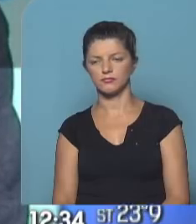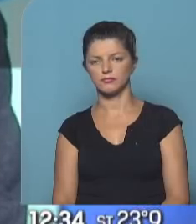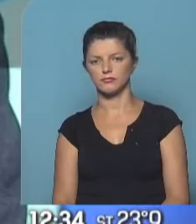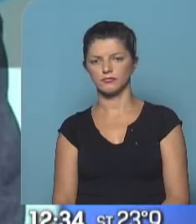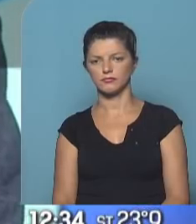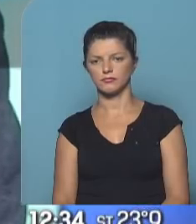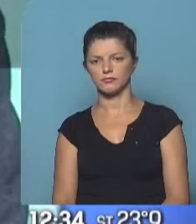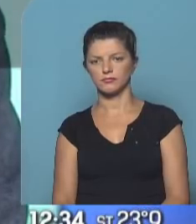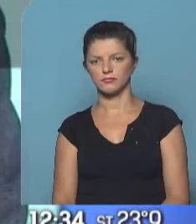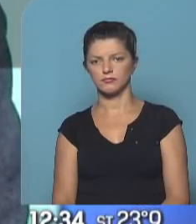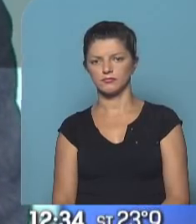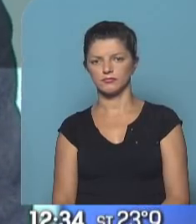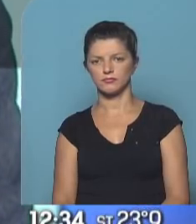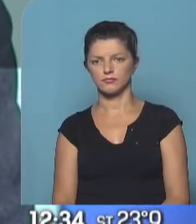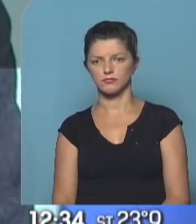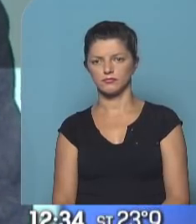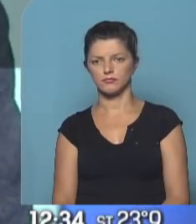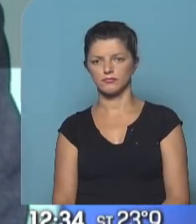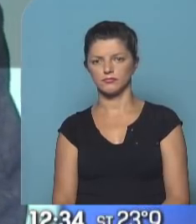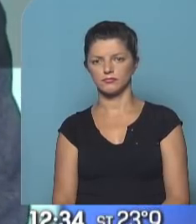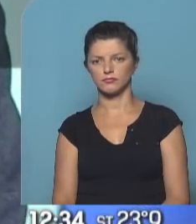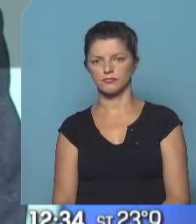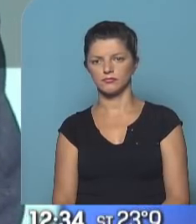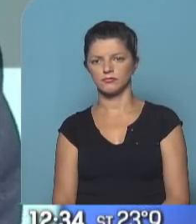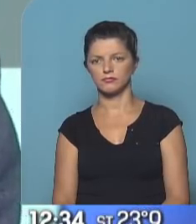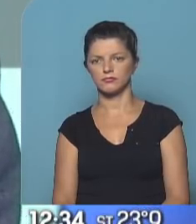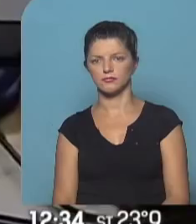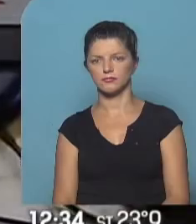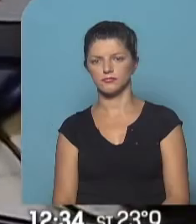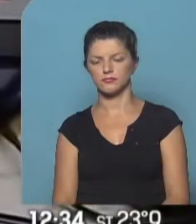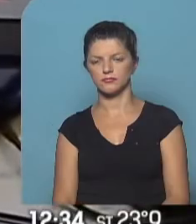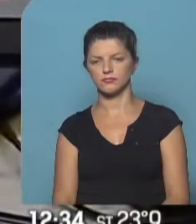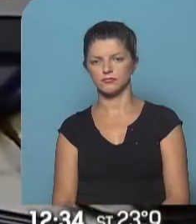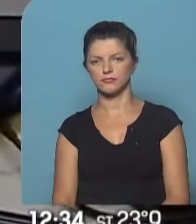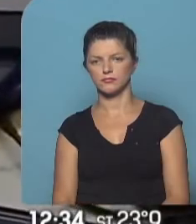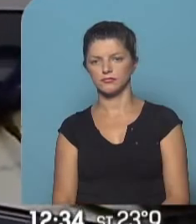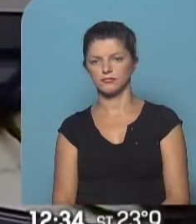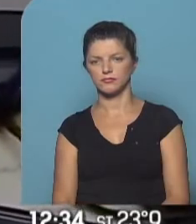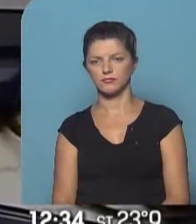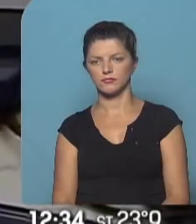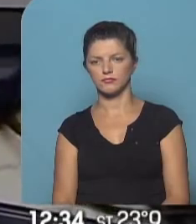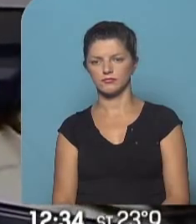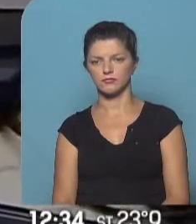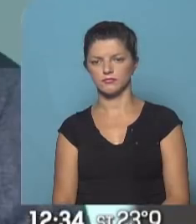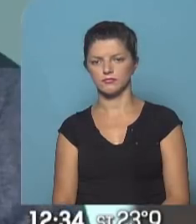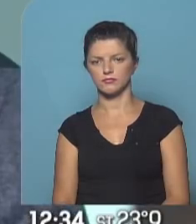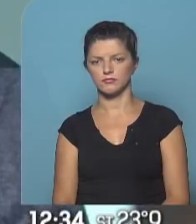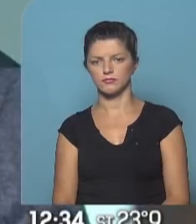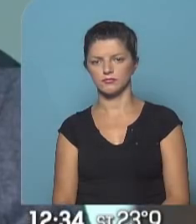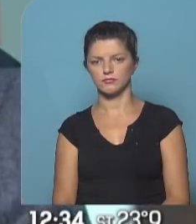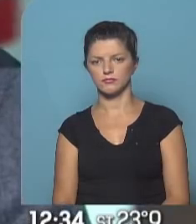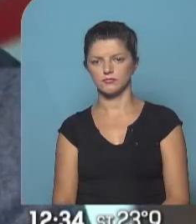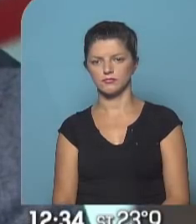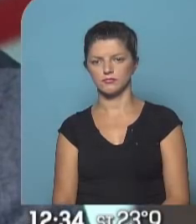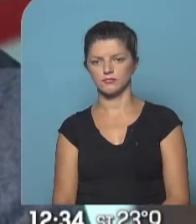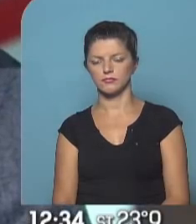or not, I don't know, but it certainly was not off the record. And what are some of the ways the president was described to